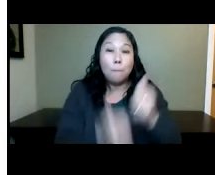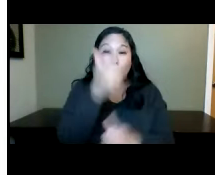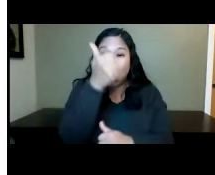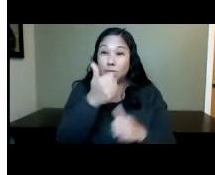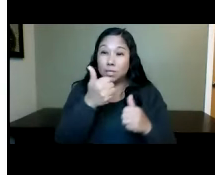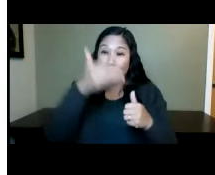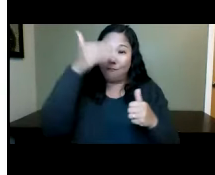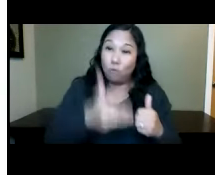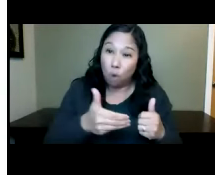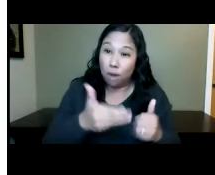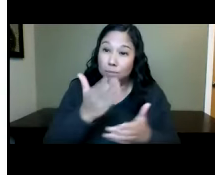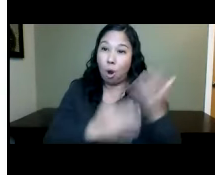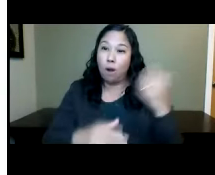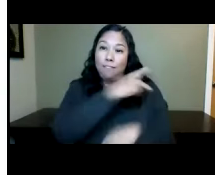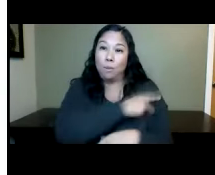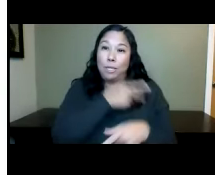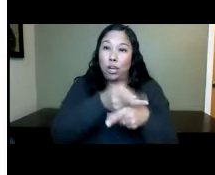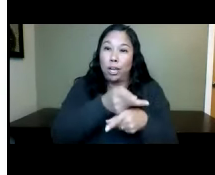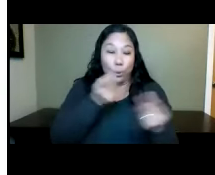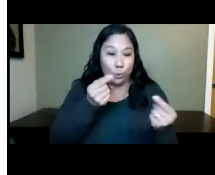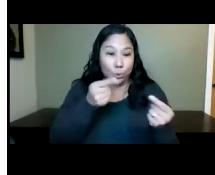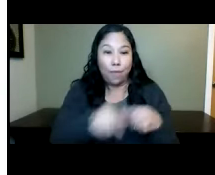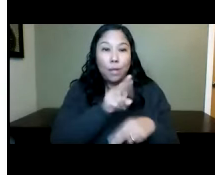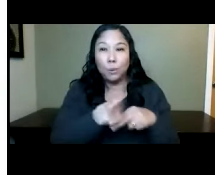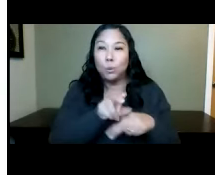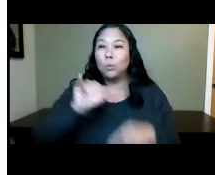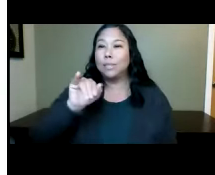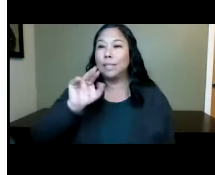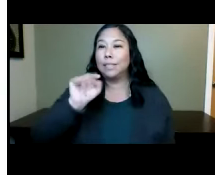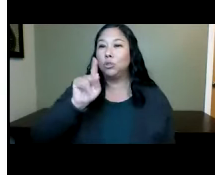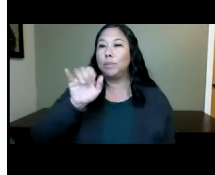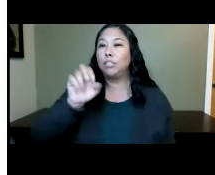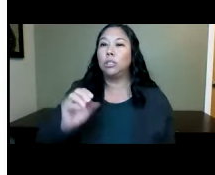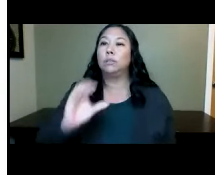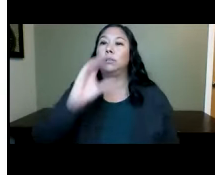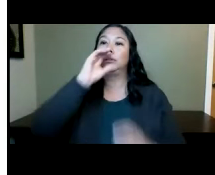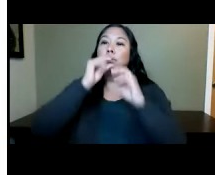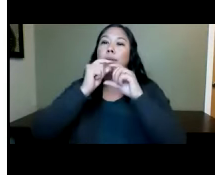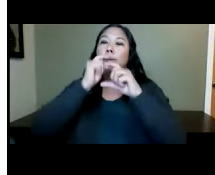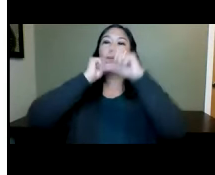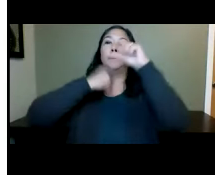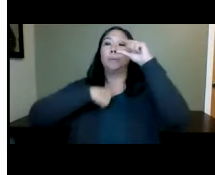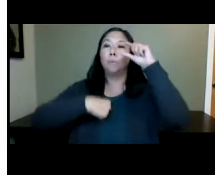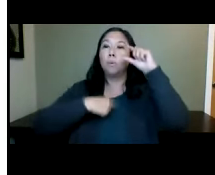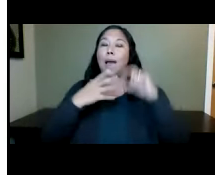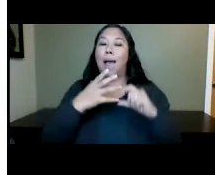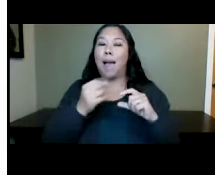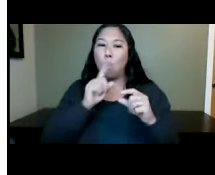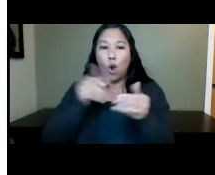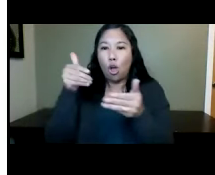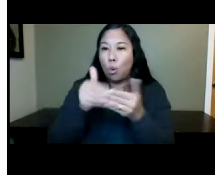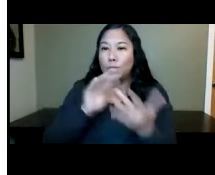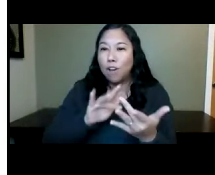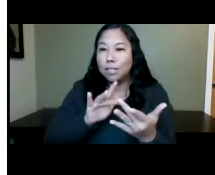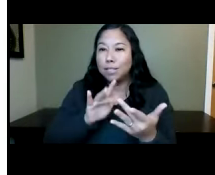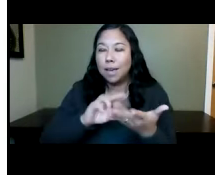patient care. So they are the ones doing intubations or the ones who are doing the kind of close contact that increase their